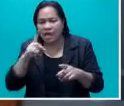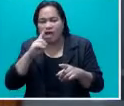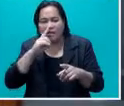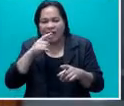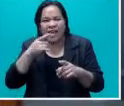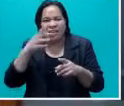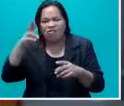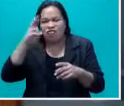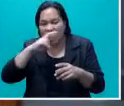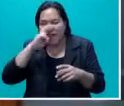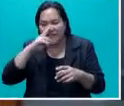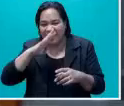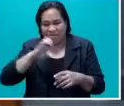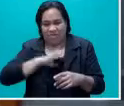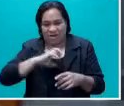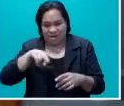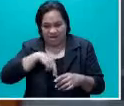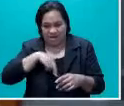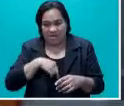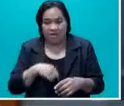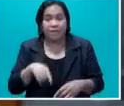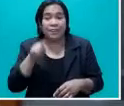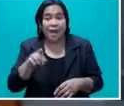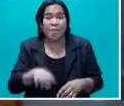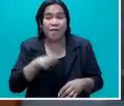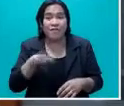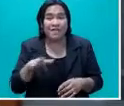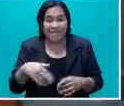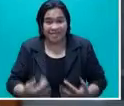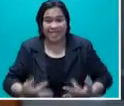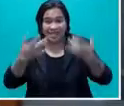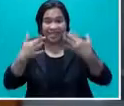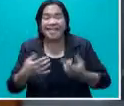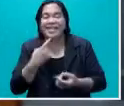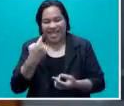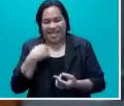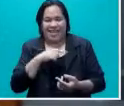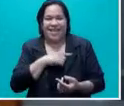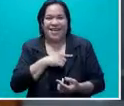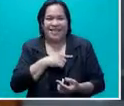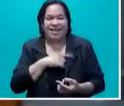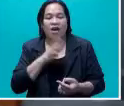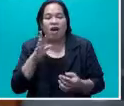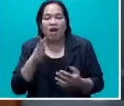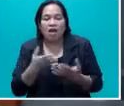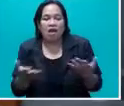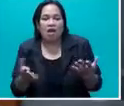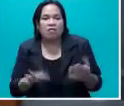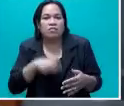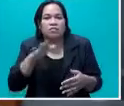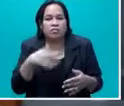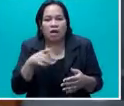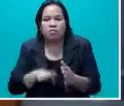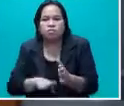religion. That poverty statistic is telling us volumes on the level or the rate of poverty in Fiji.